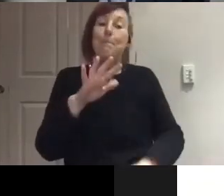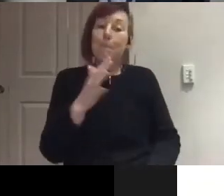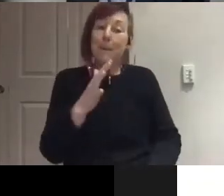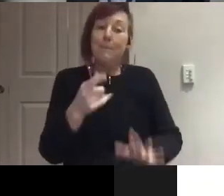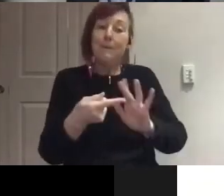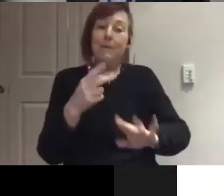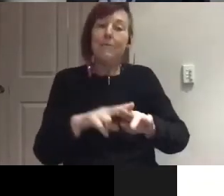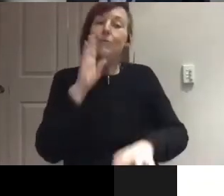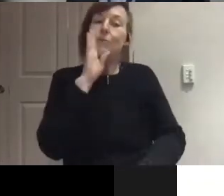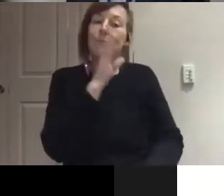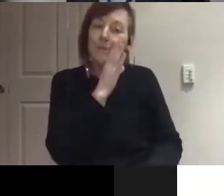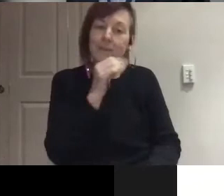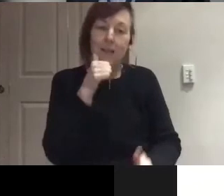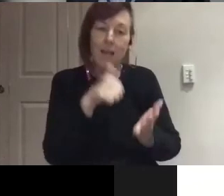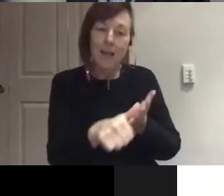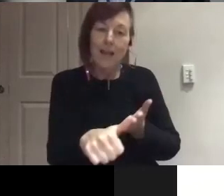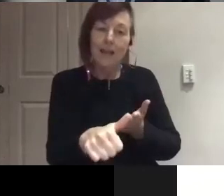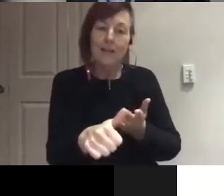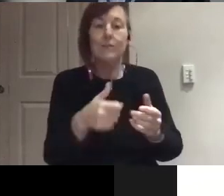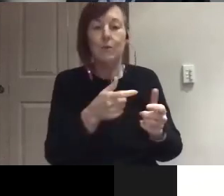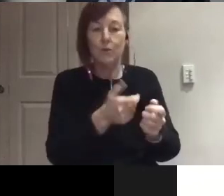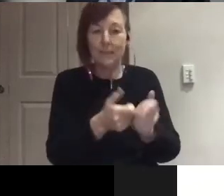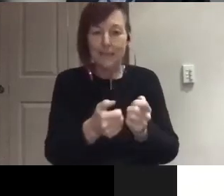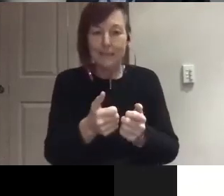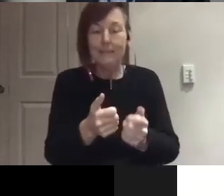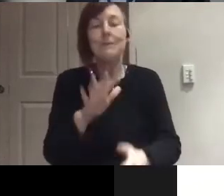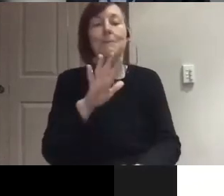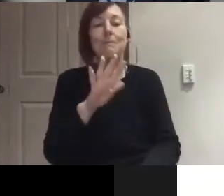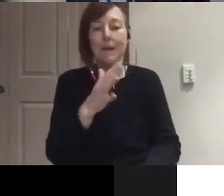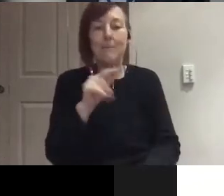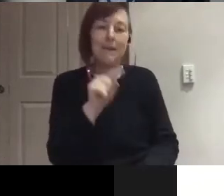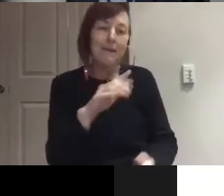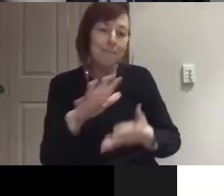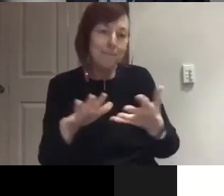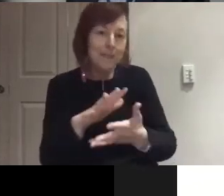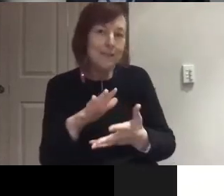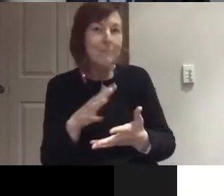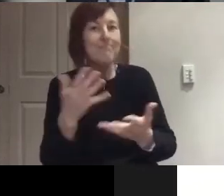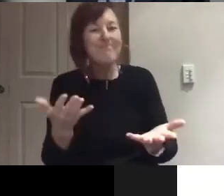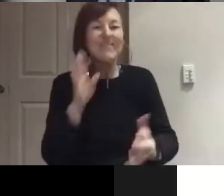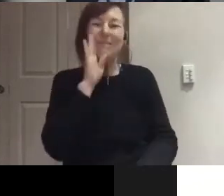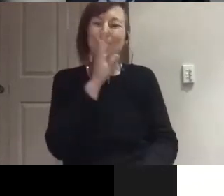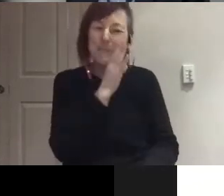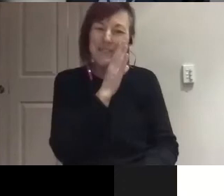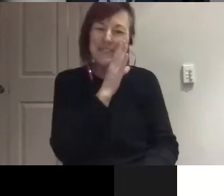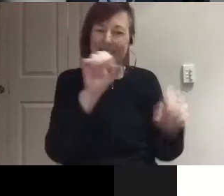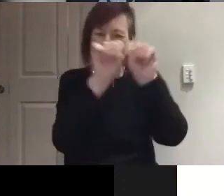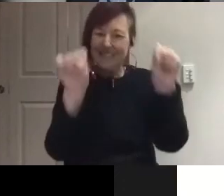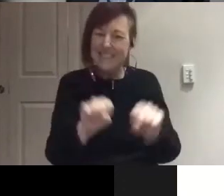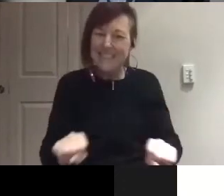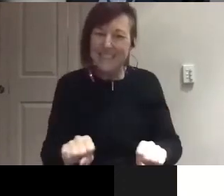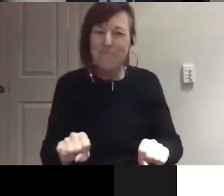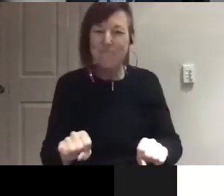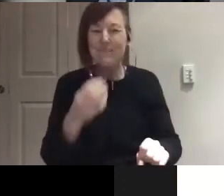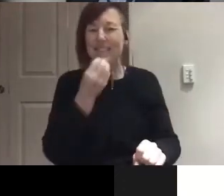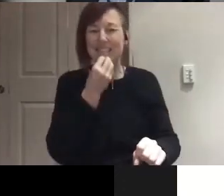bit behind, but that's okay. So by understanding what we're doing, we can all help with the gaps that are